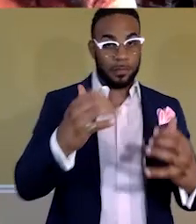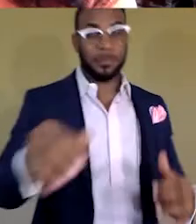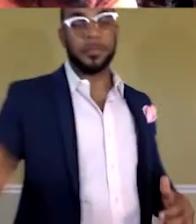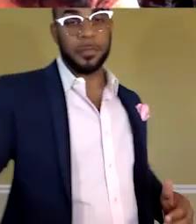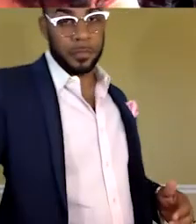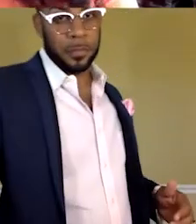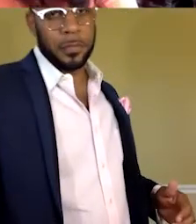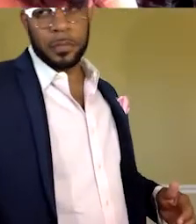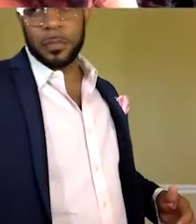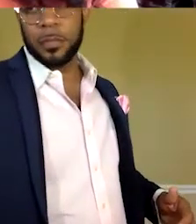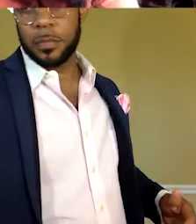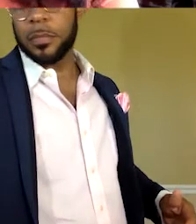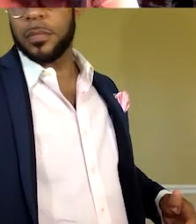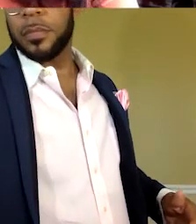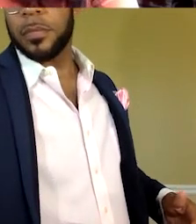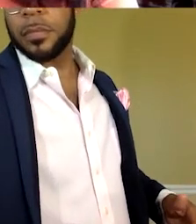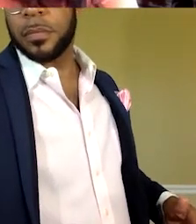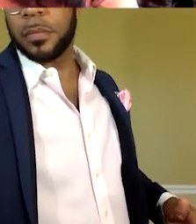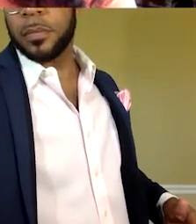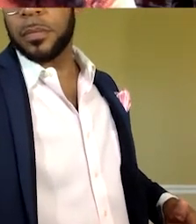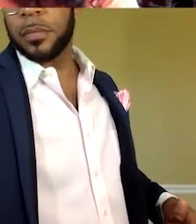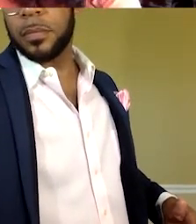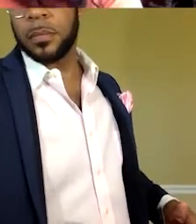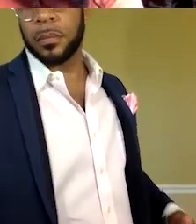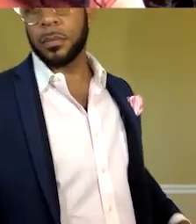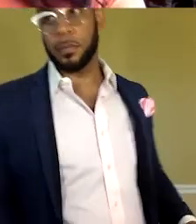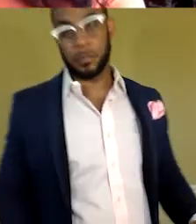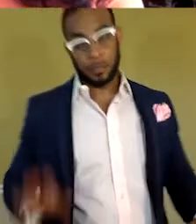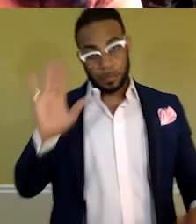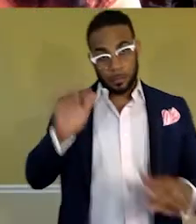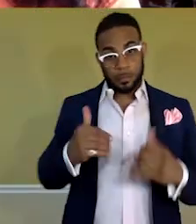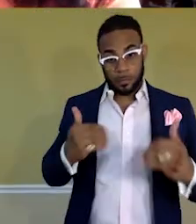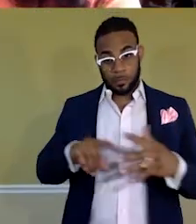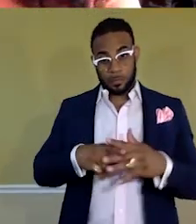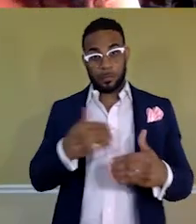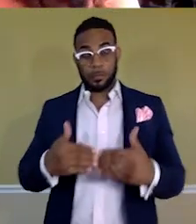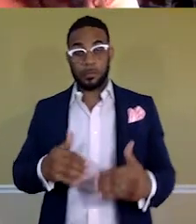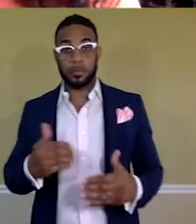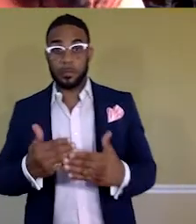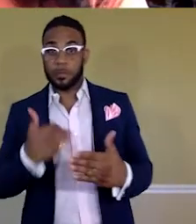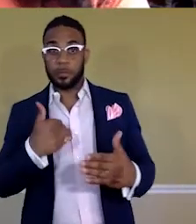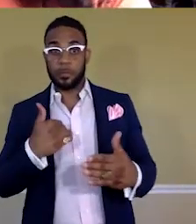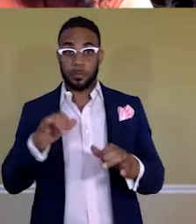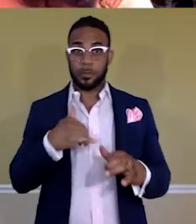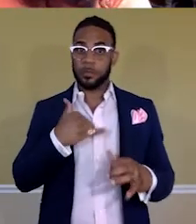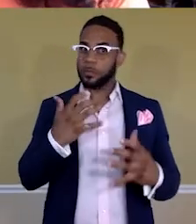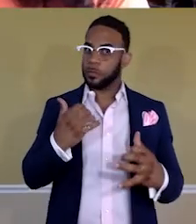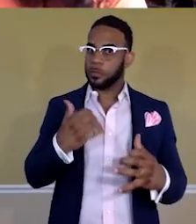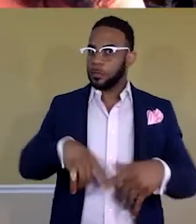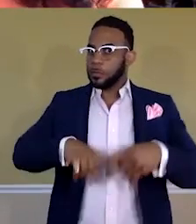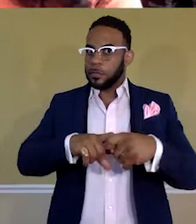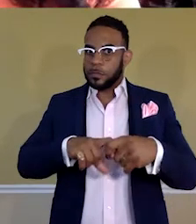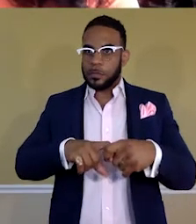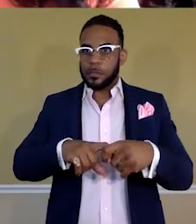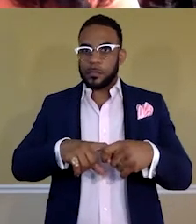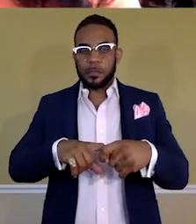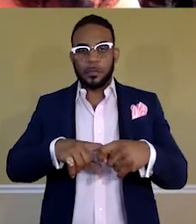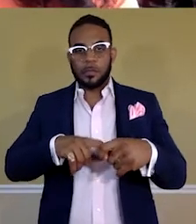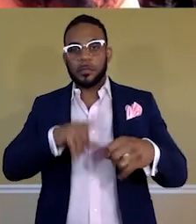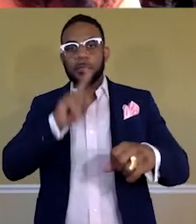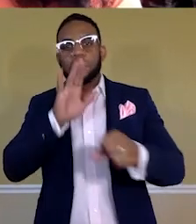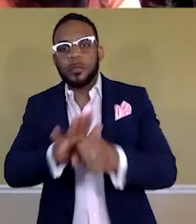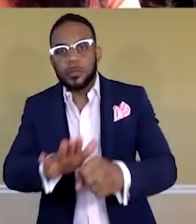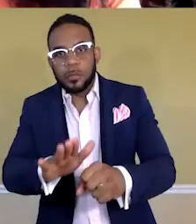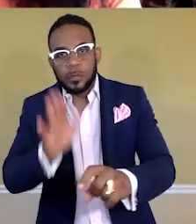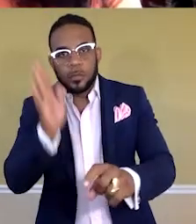Yes. Hi, everyone. Let's go ahead and get started. Before we do, I do want to take a pause and just dedicate this